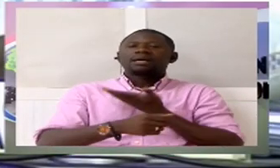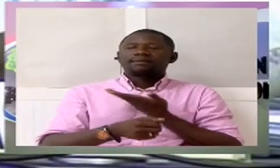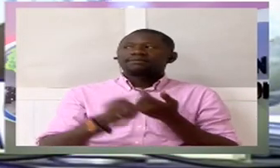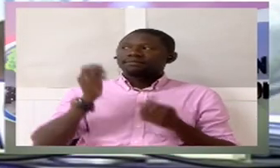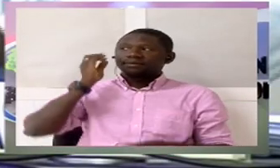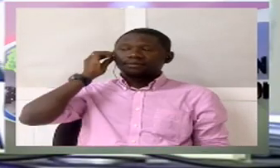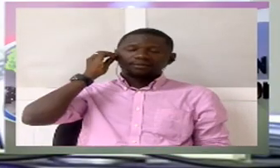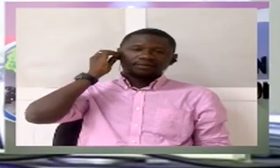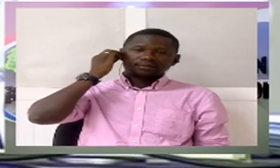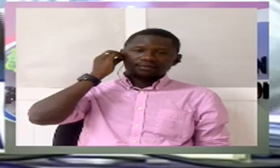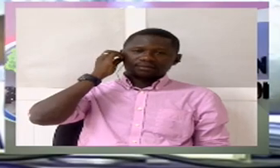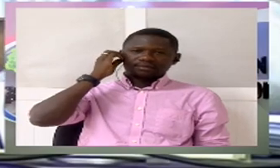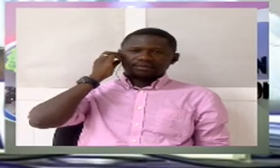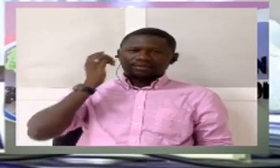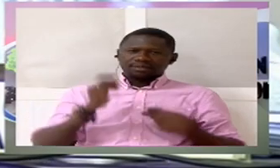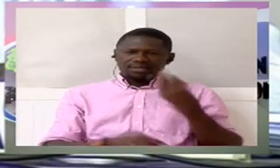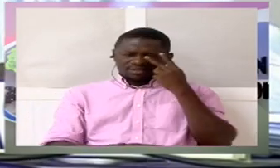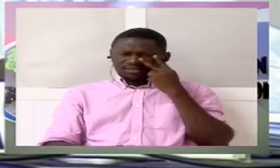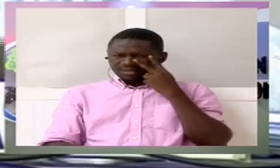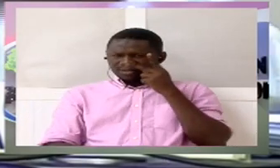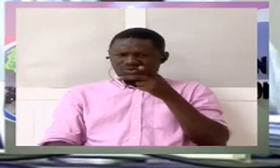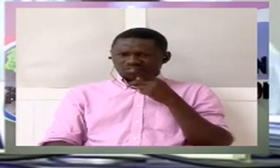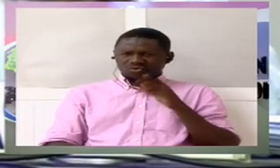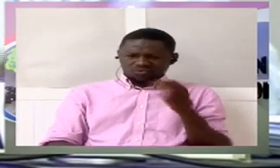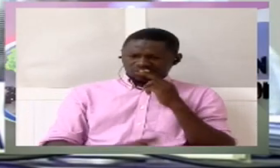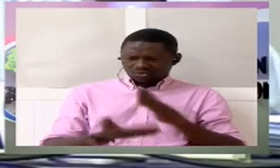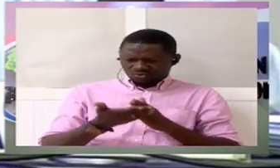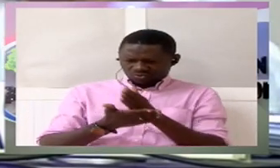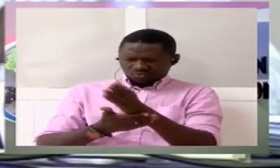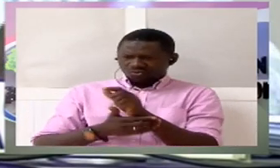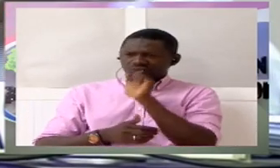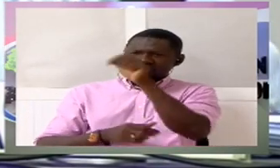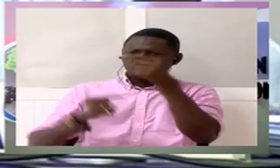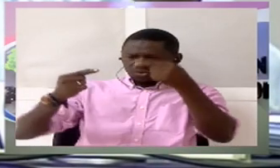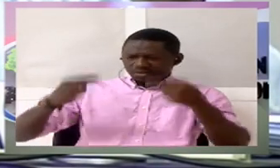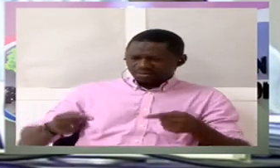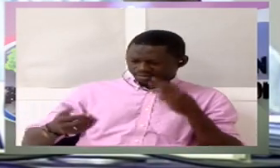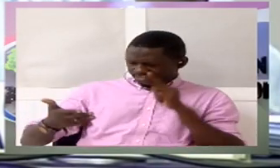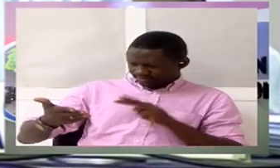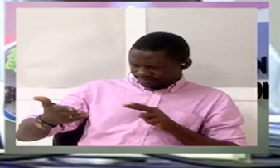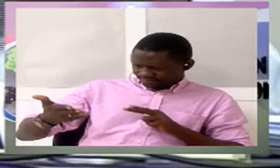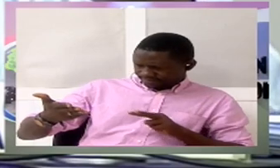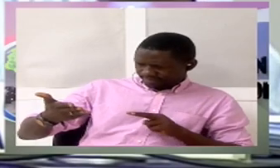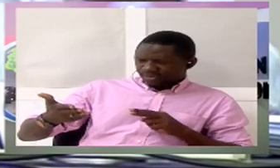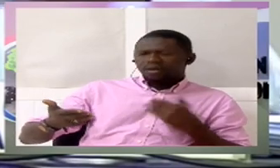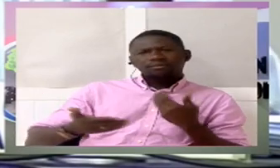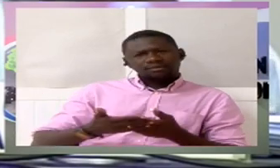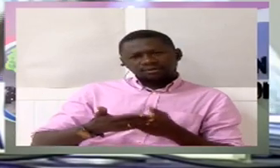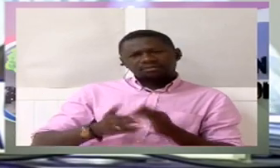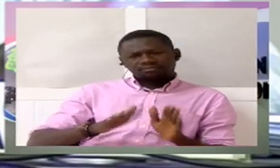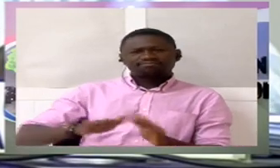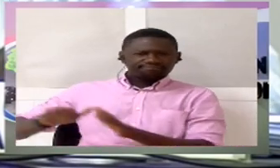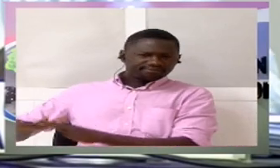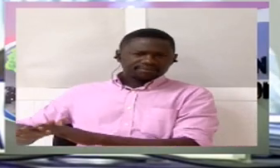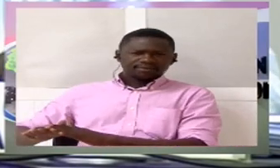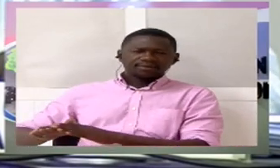statement as you're testifying. You can just put it aside and talk off the cuff. If you need to